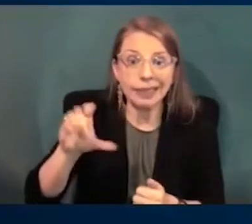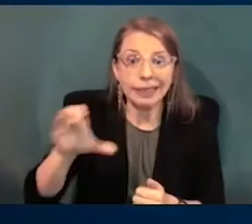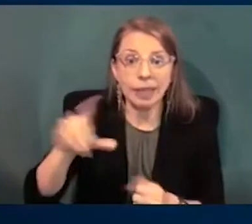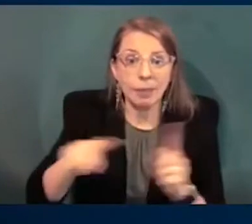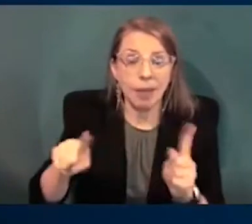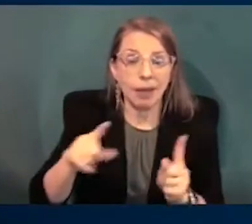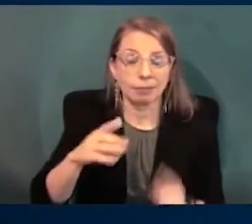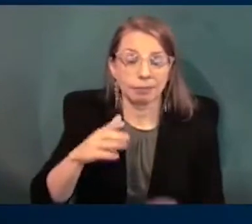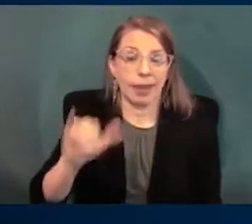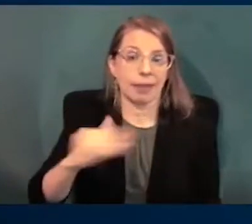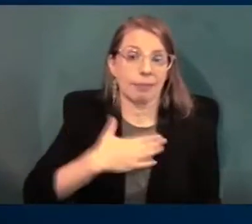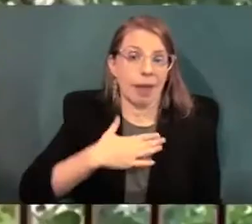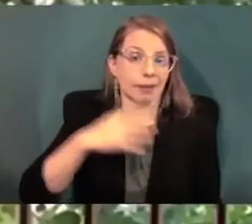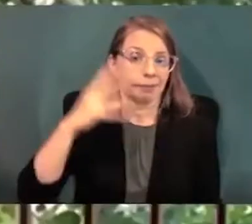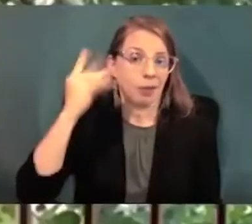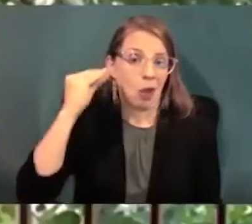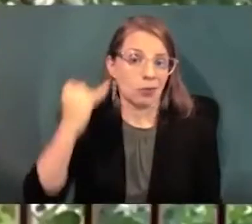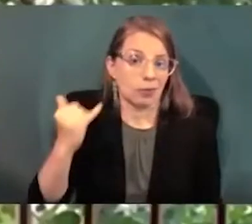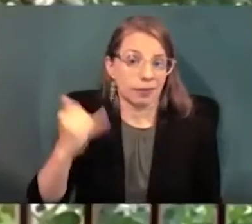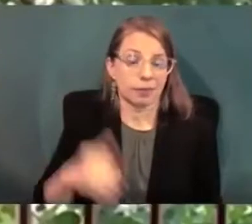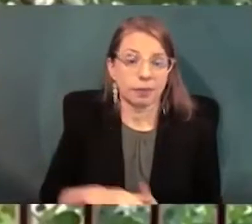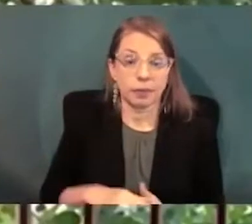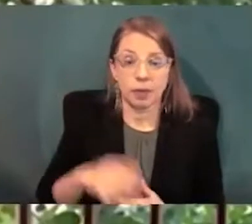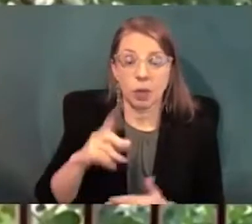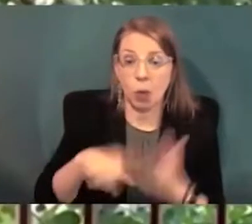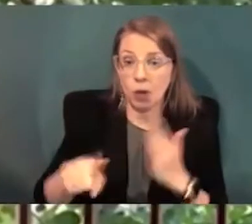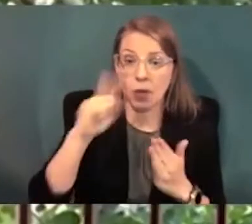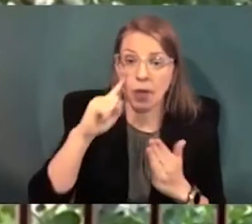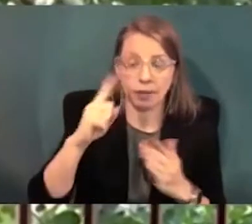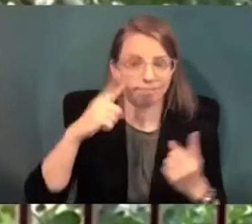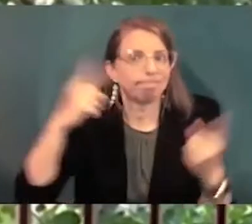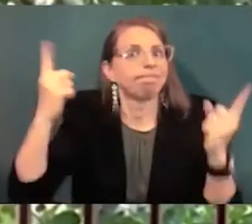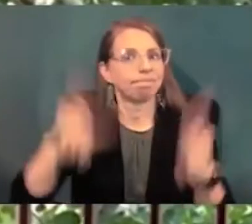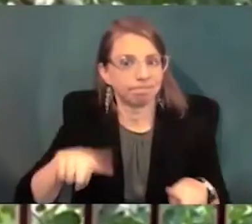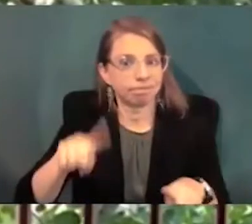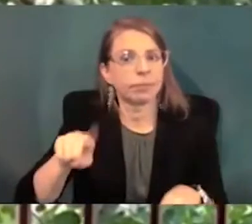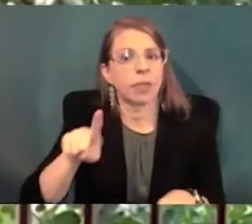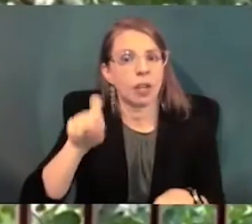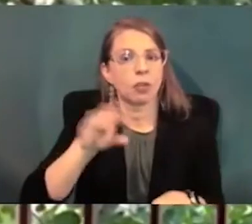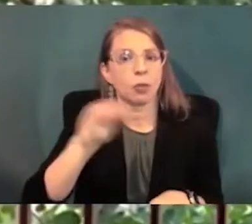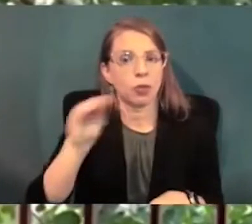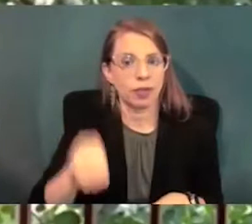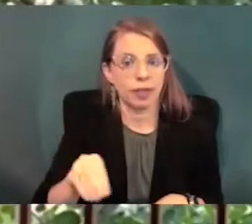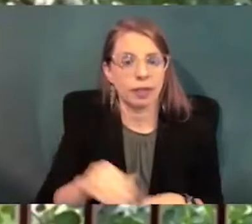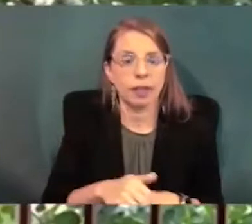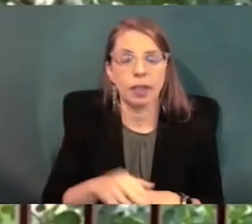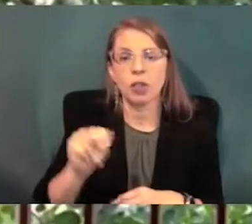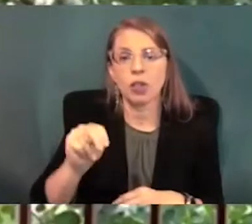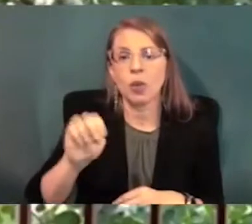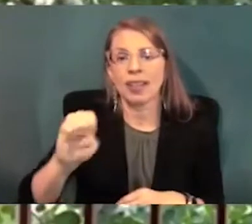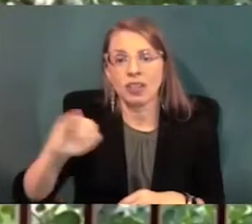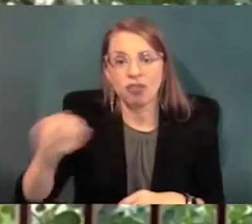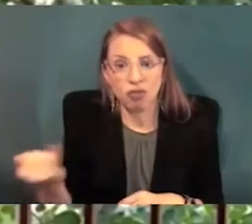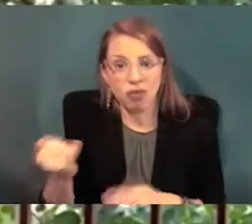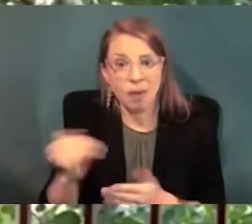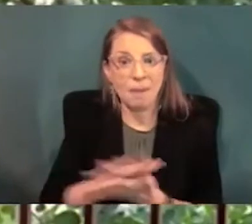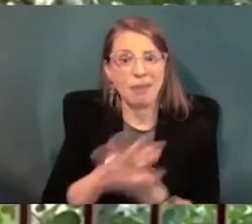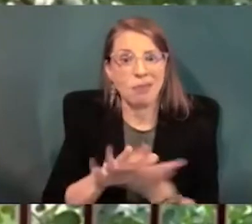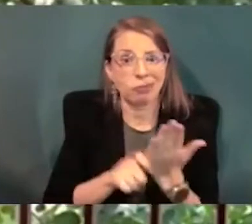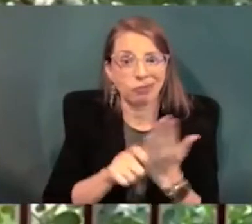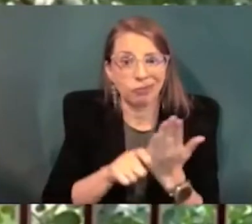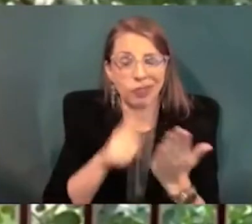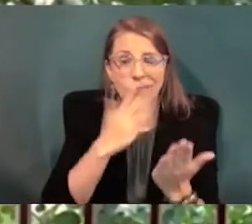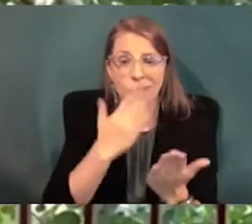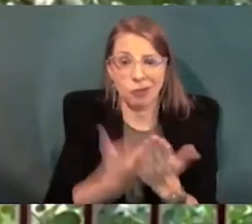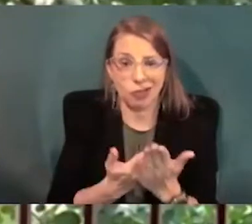thinking? Yeah, I agree 100% with that. That was a good reference for that New England Journal paper. We've seen these coming out